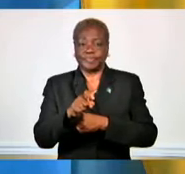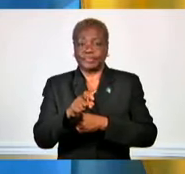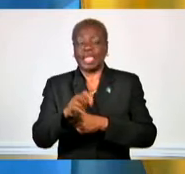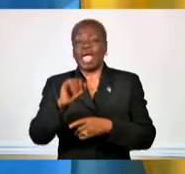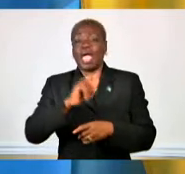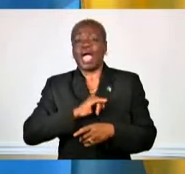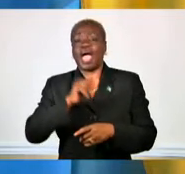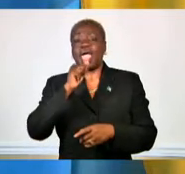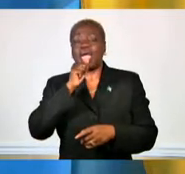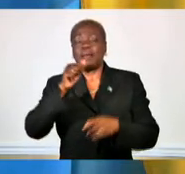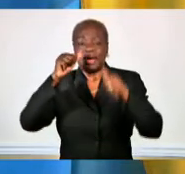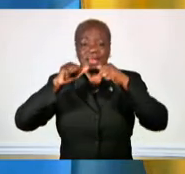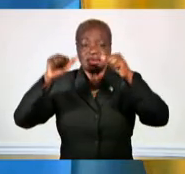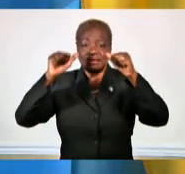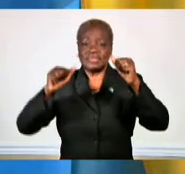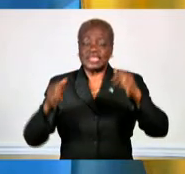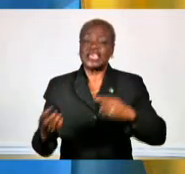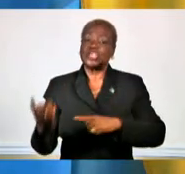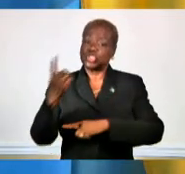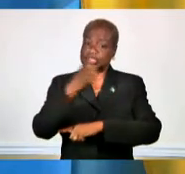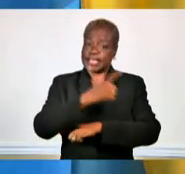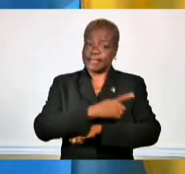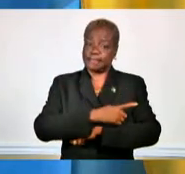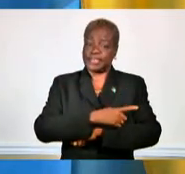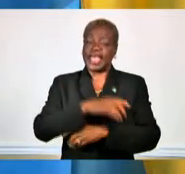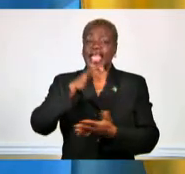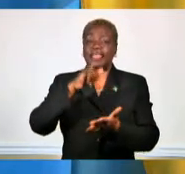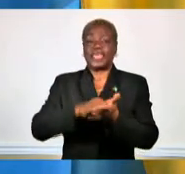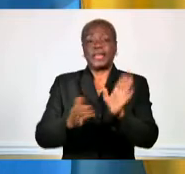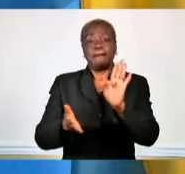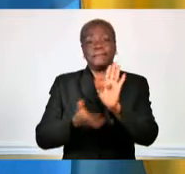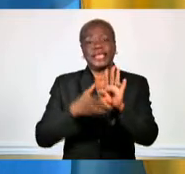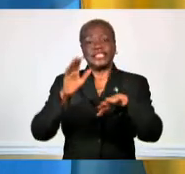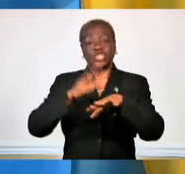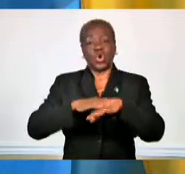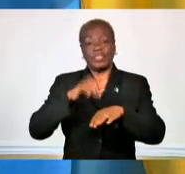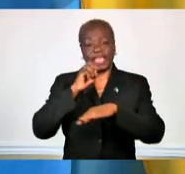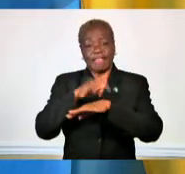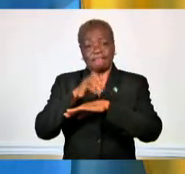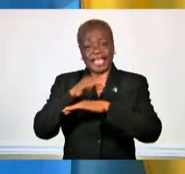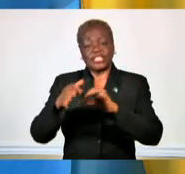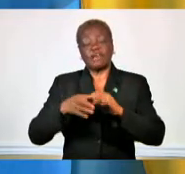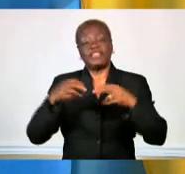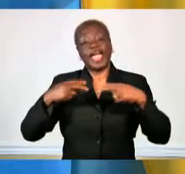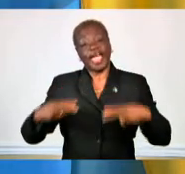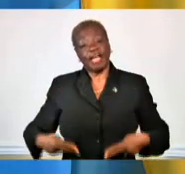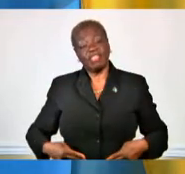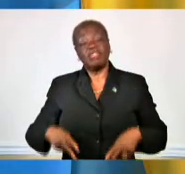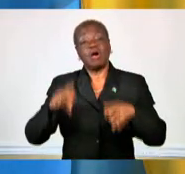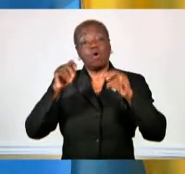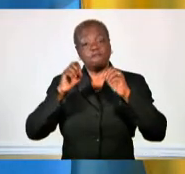I am announcing today that based on the advice of health officials,